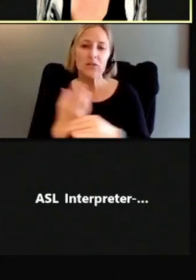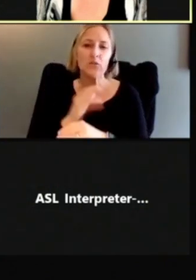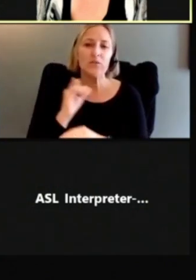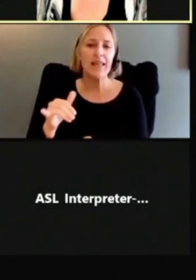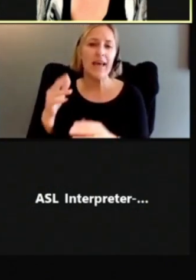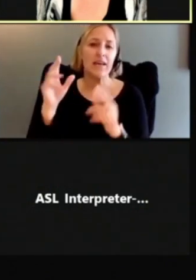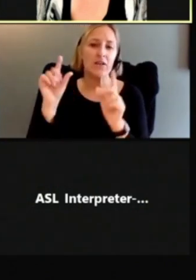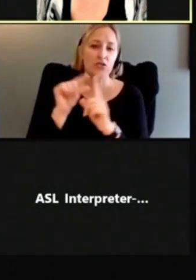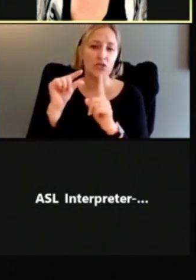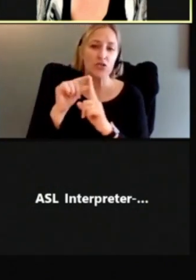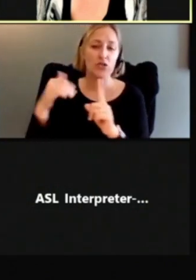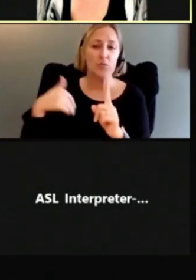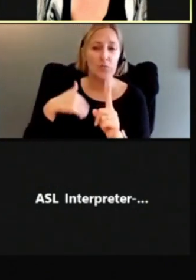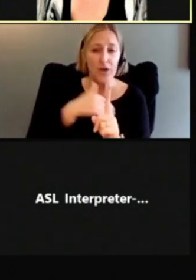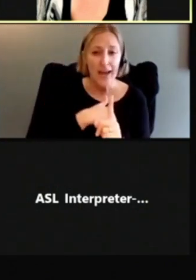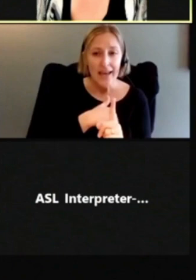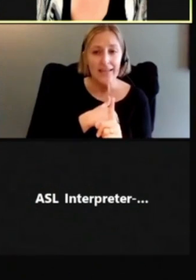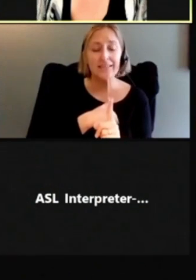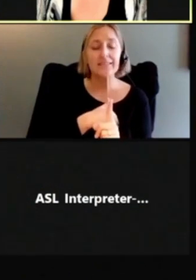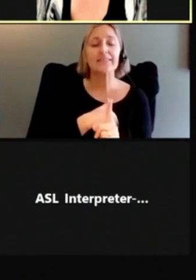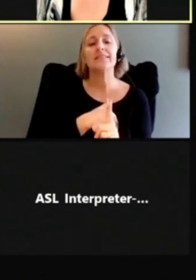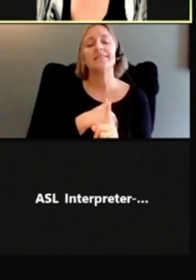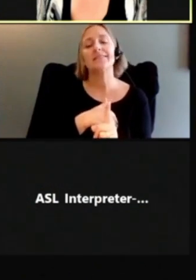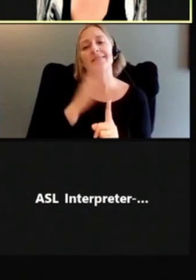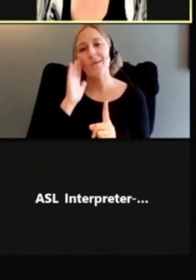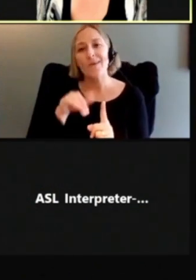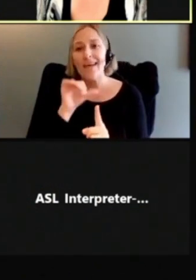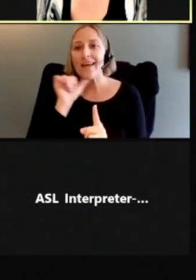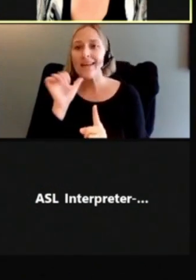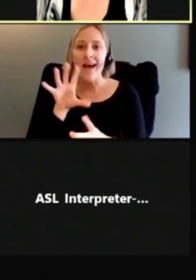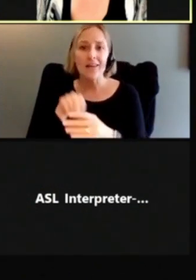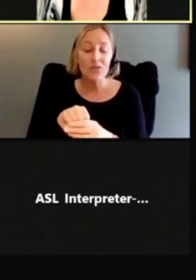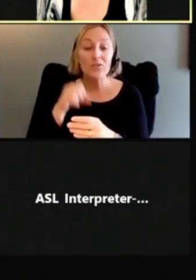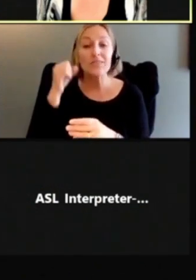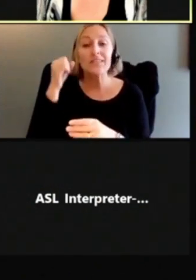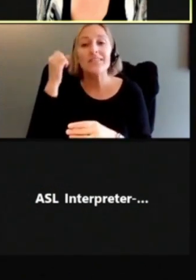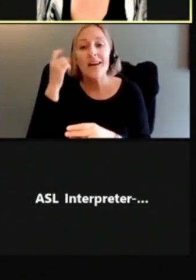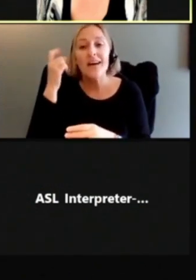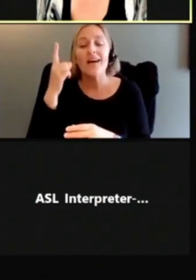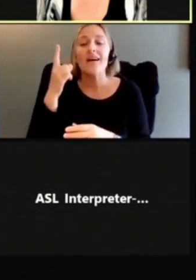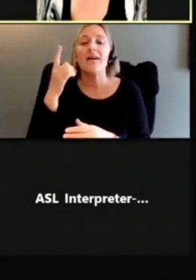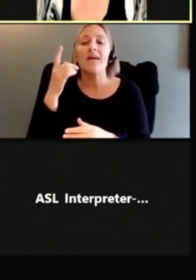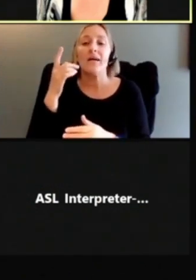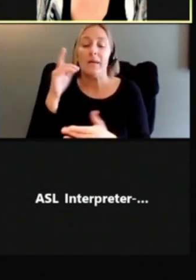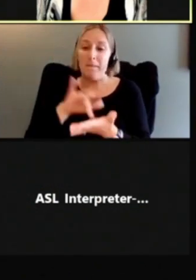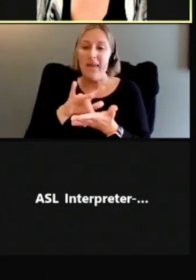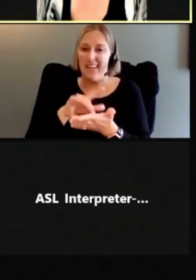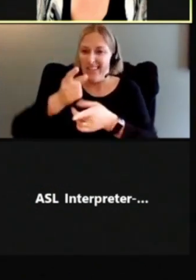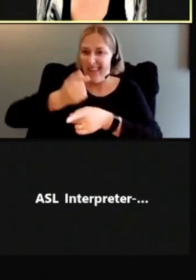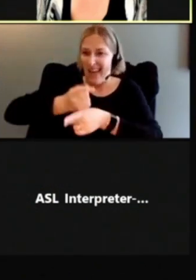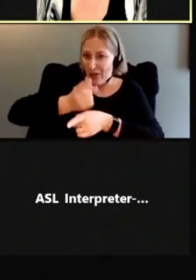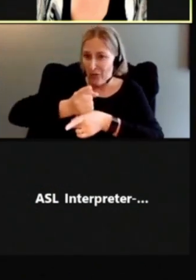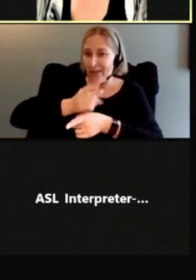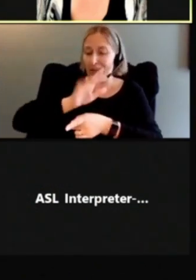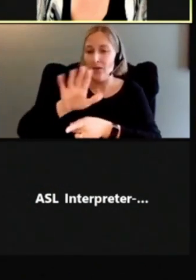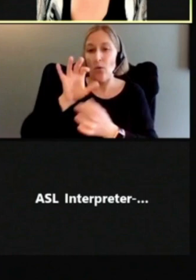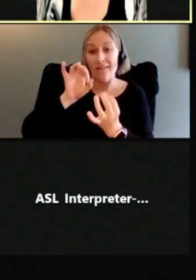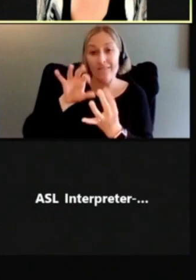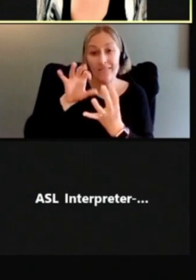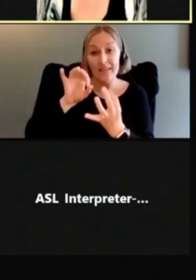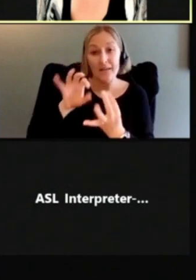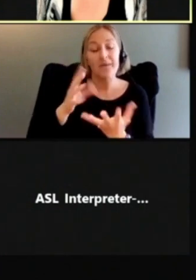even non-inclusive, but because it's medically accurate. Any feedback? Well, I totally agree. It's